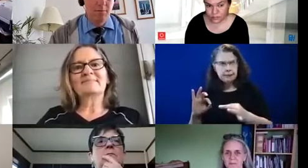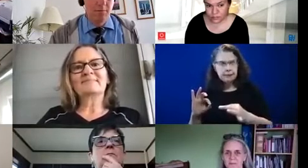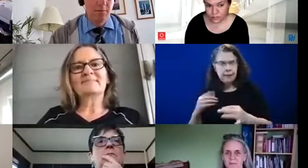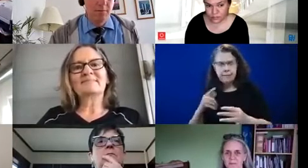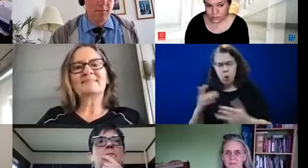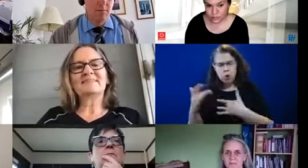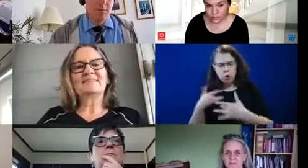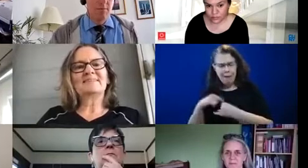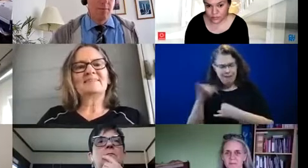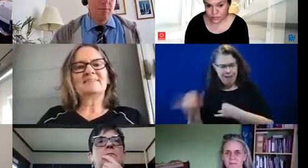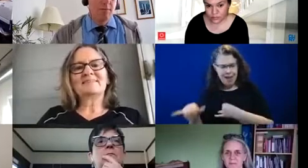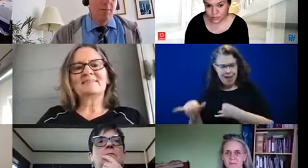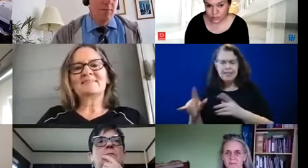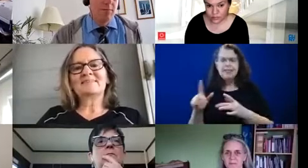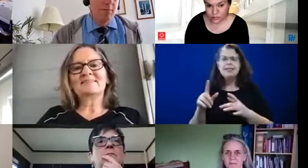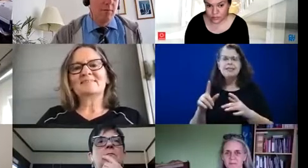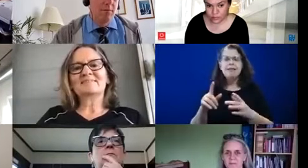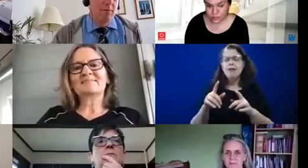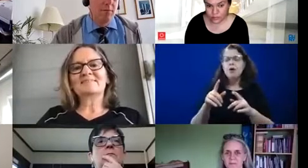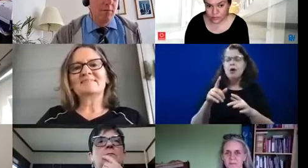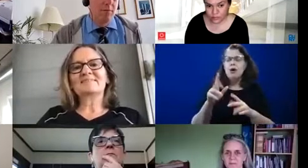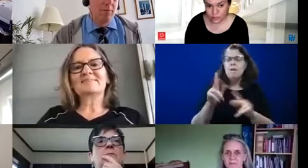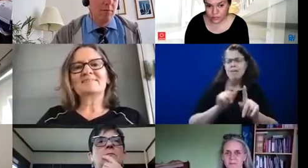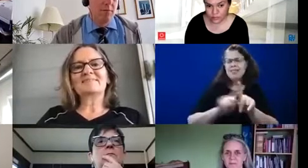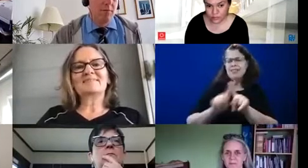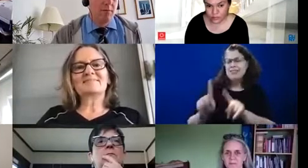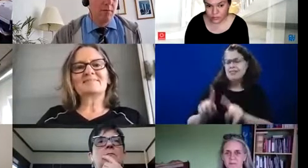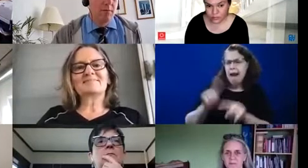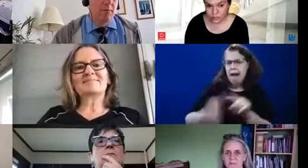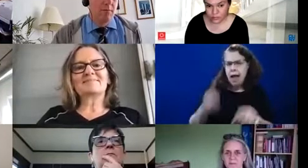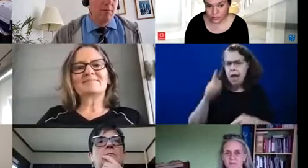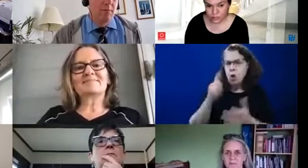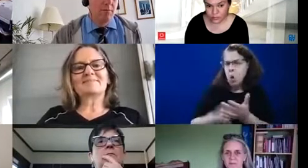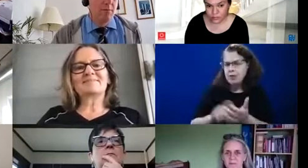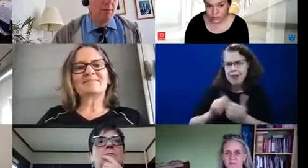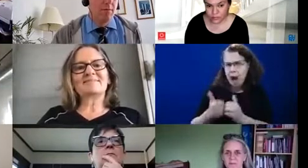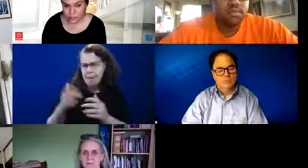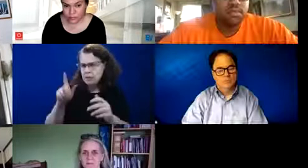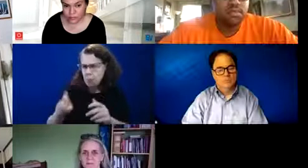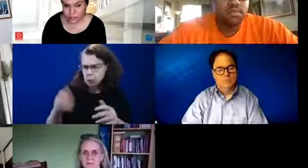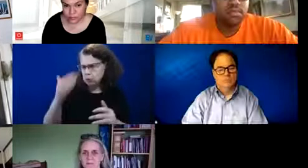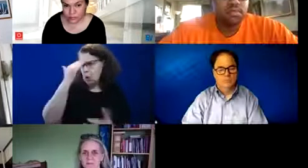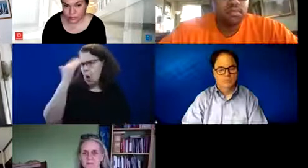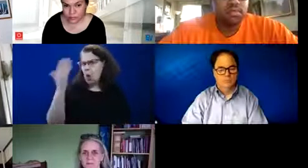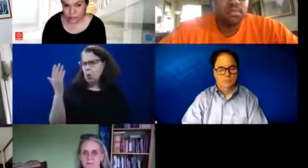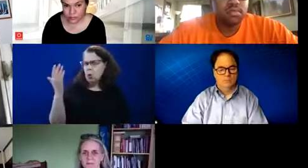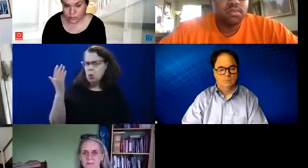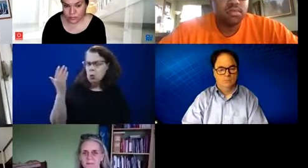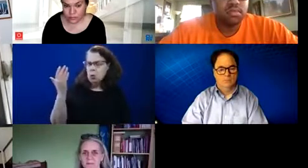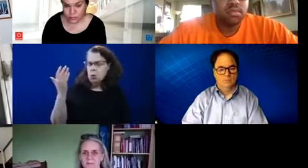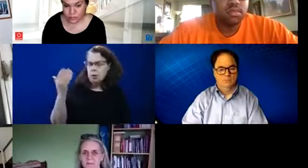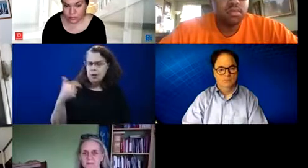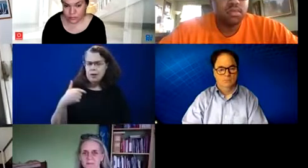the differences that are not visible. And how am I supposed to get to that? How am I supposed to know that I